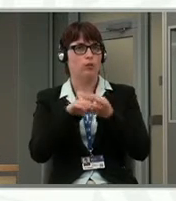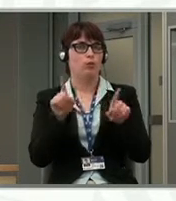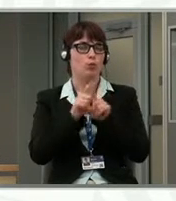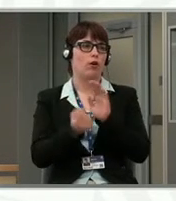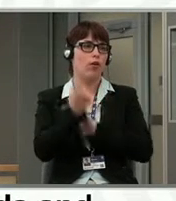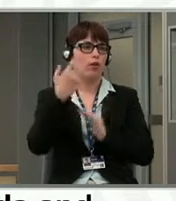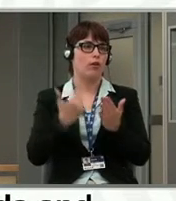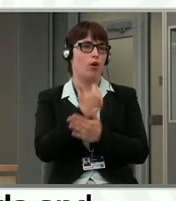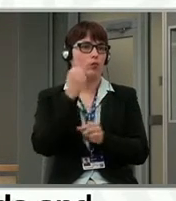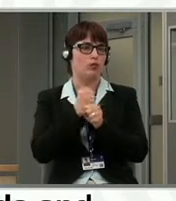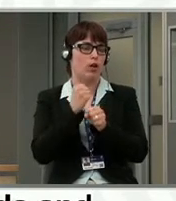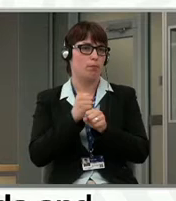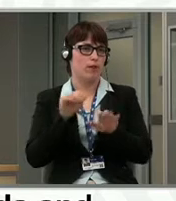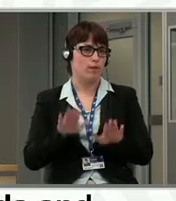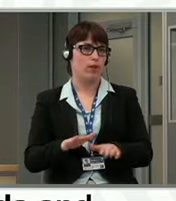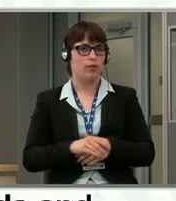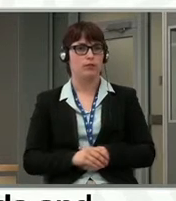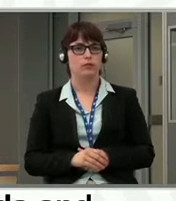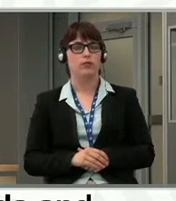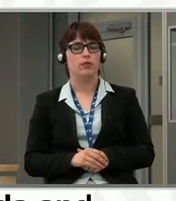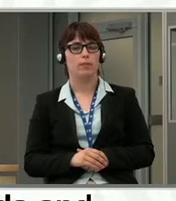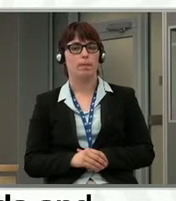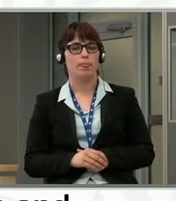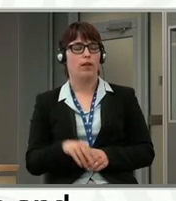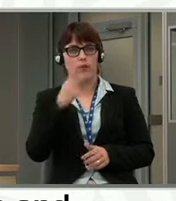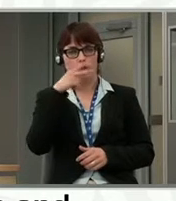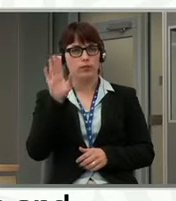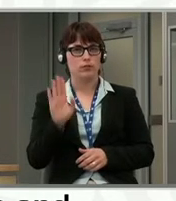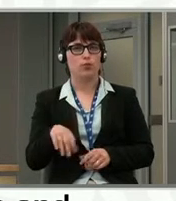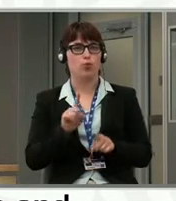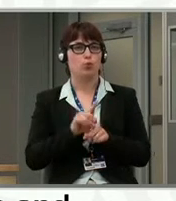would stimulate innovations and allow to create new jobs.